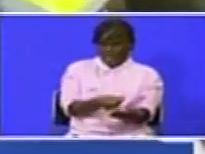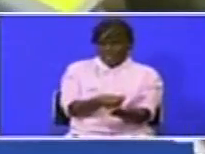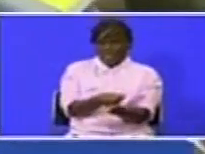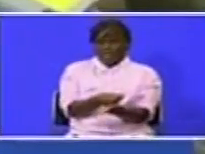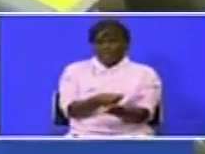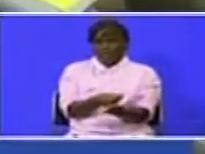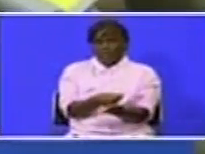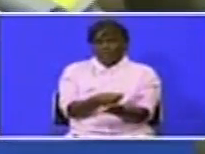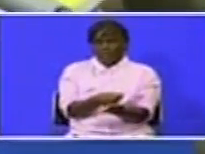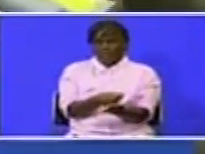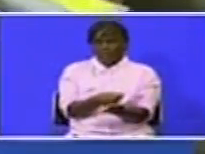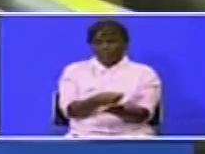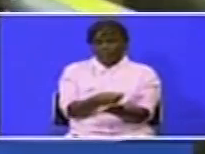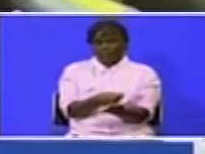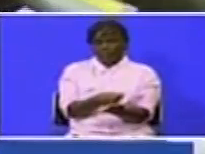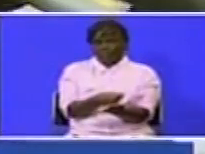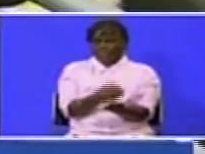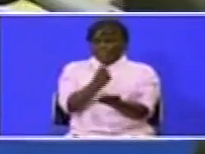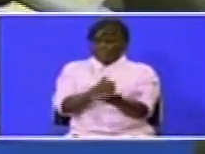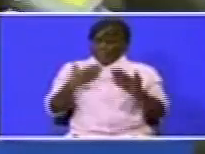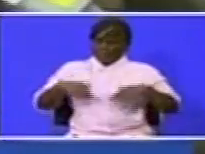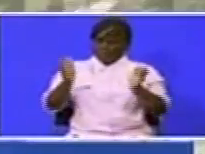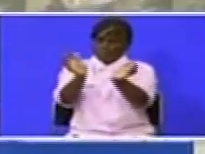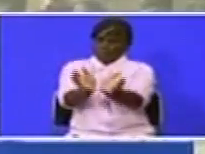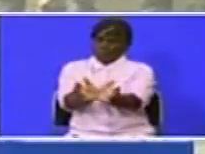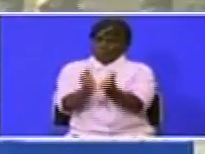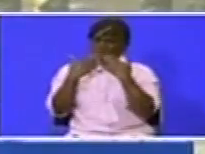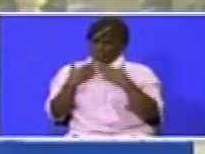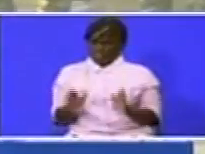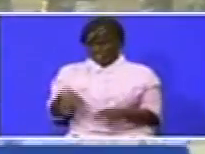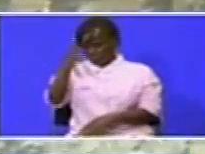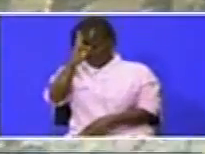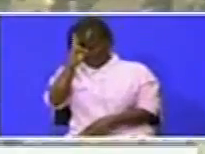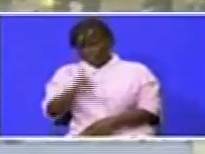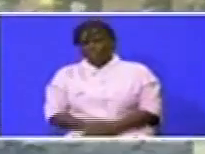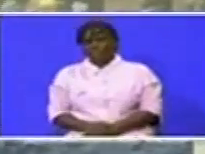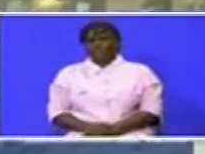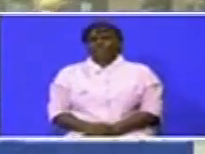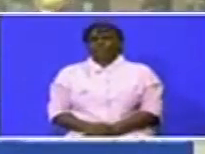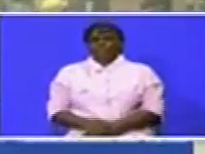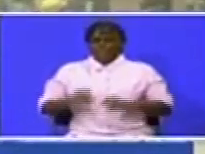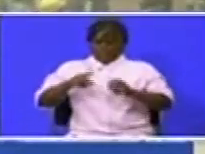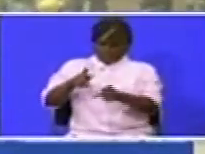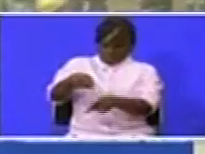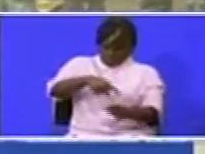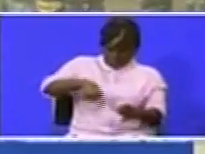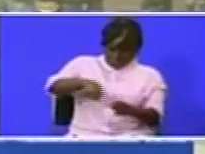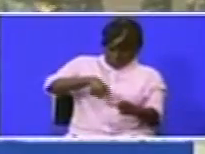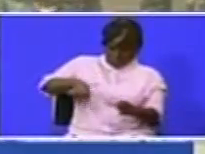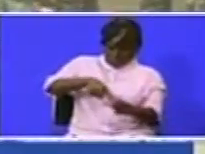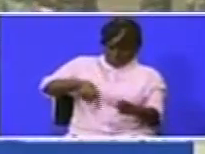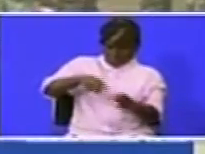to steal, for example. Some people have been arrested by the police. And so the drilling, the plowing,